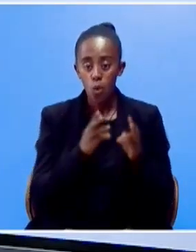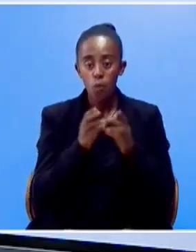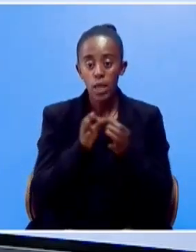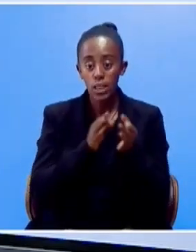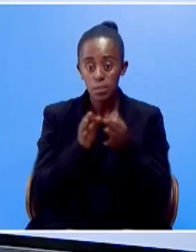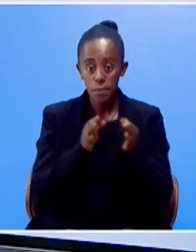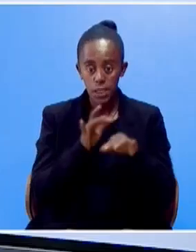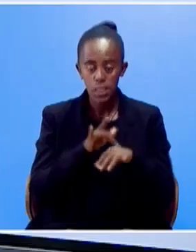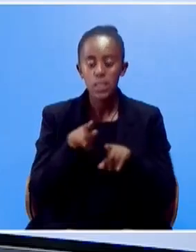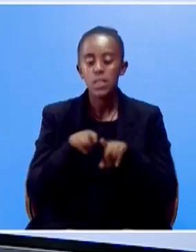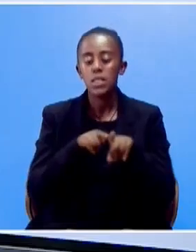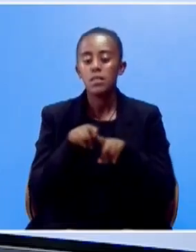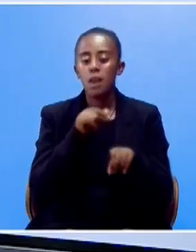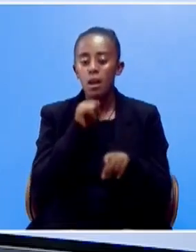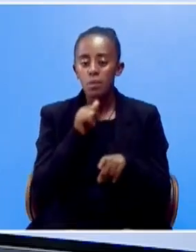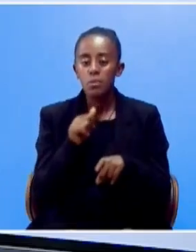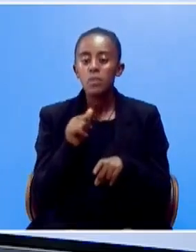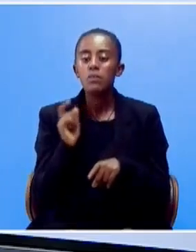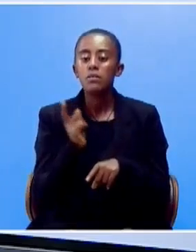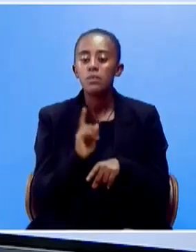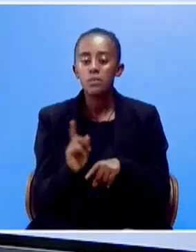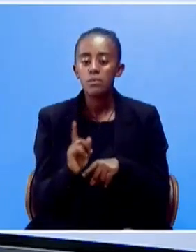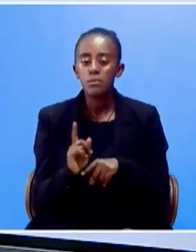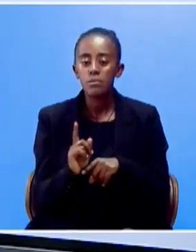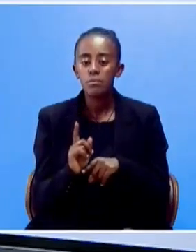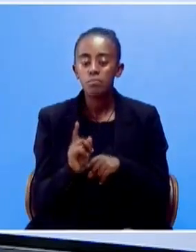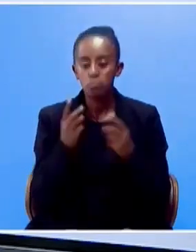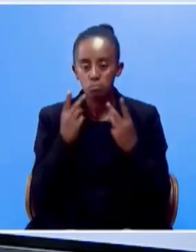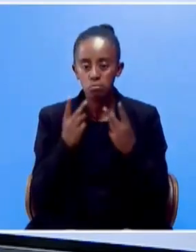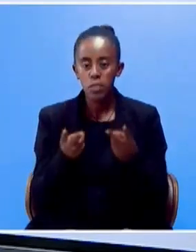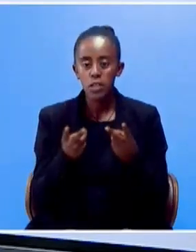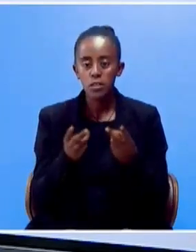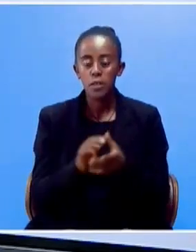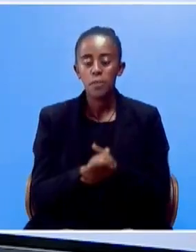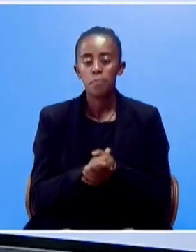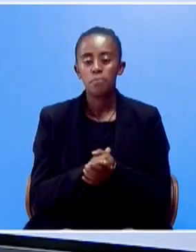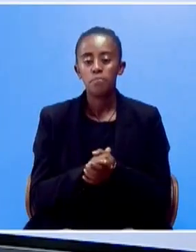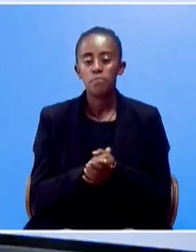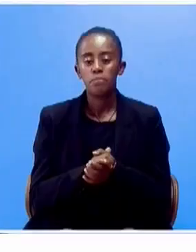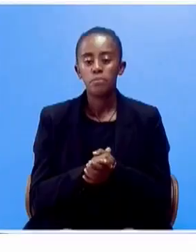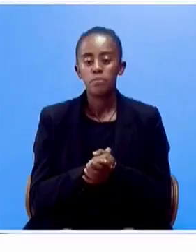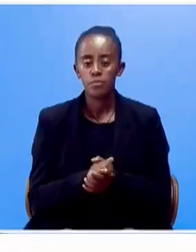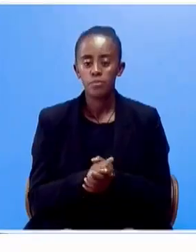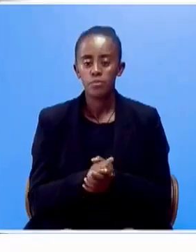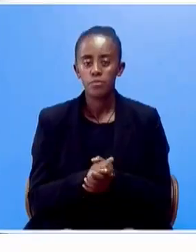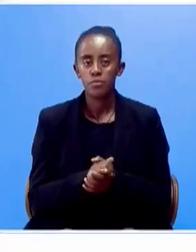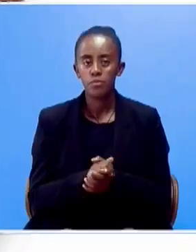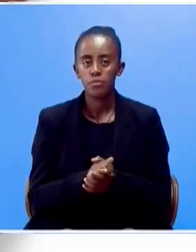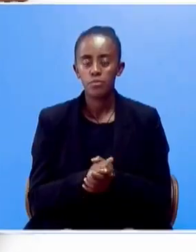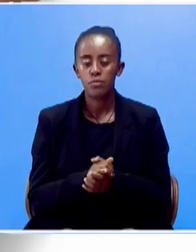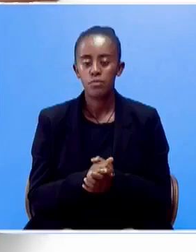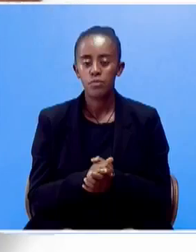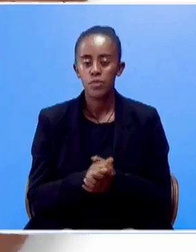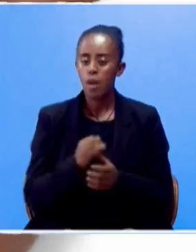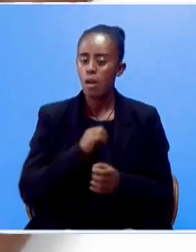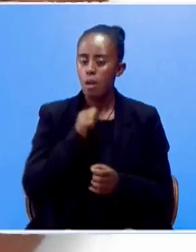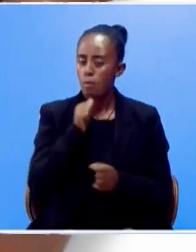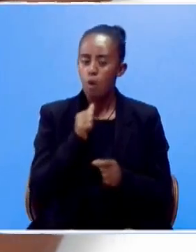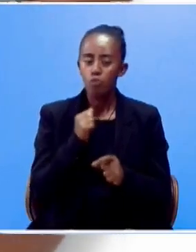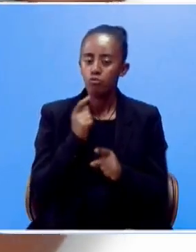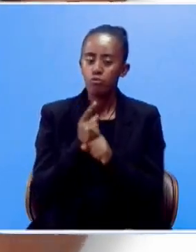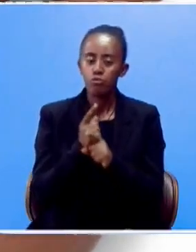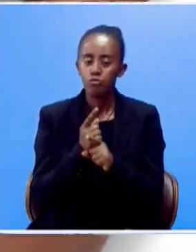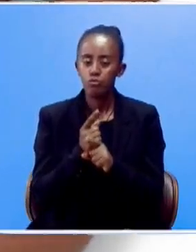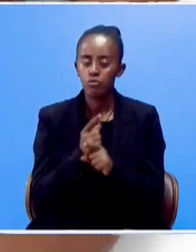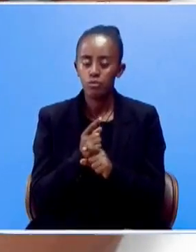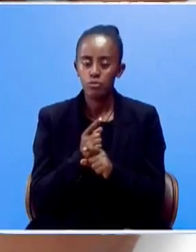expressing disagreement is what? Let's see. I'm not sure. I'm not